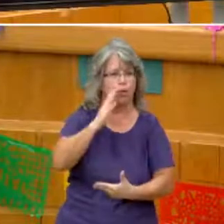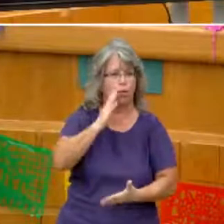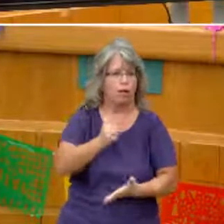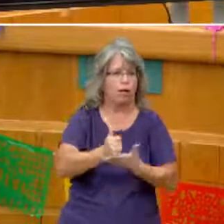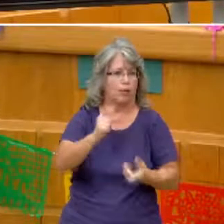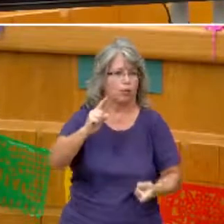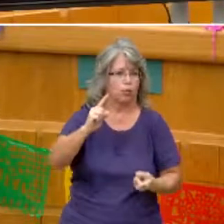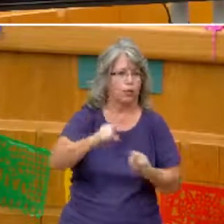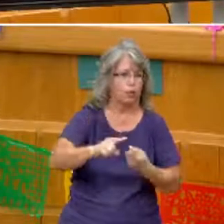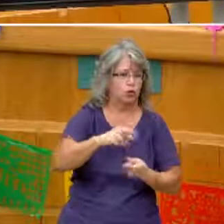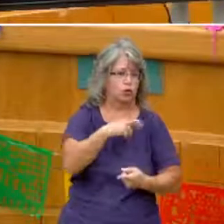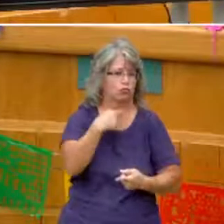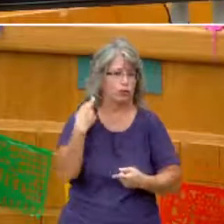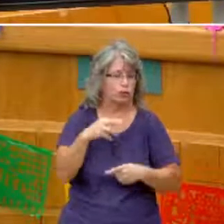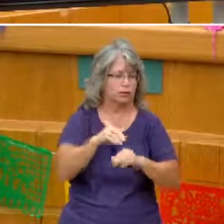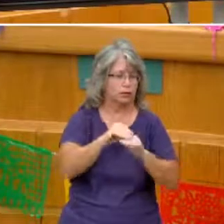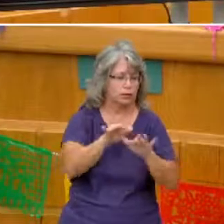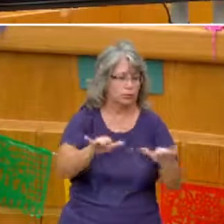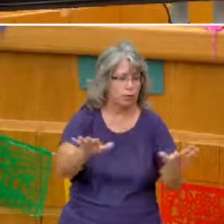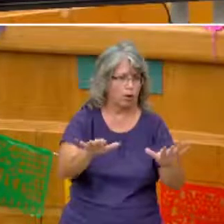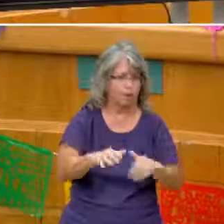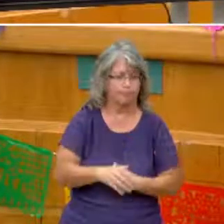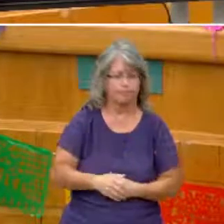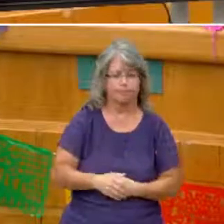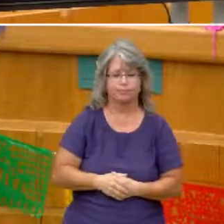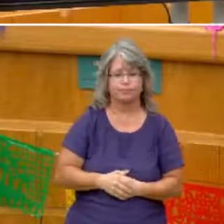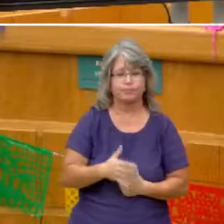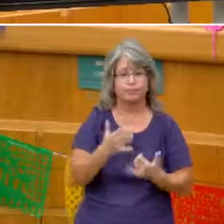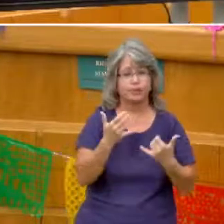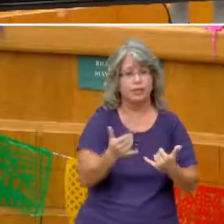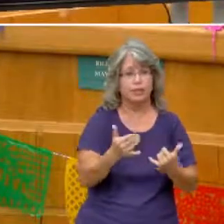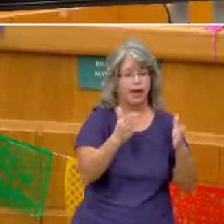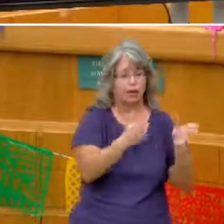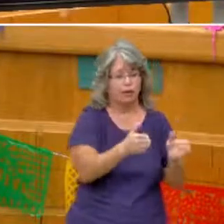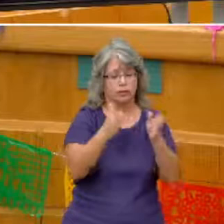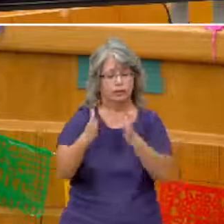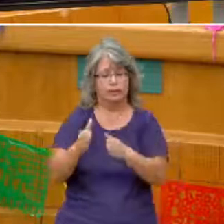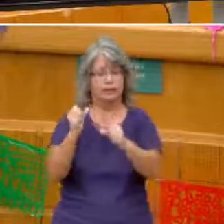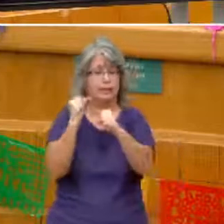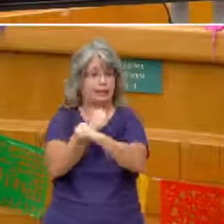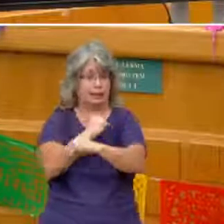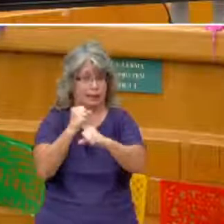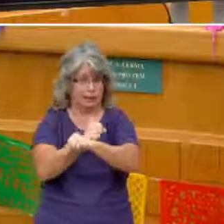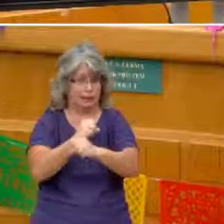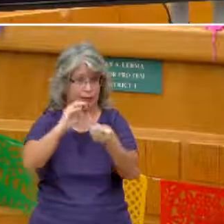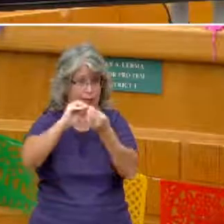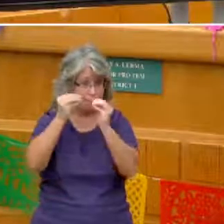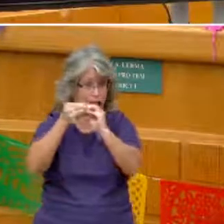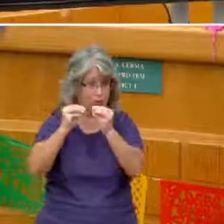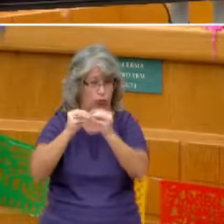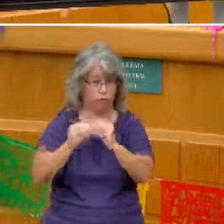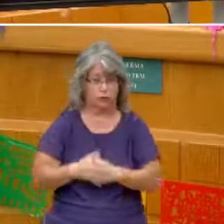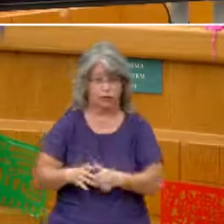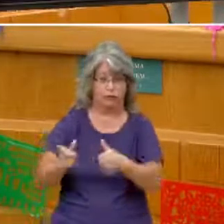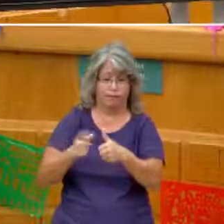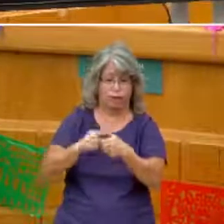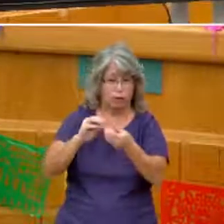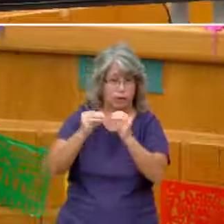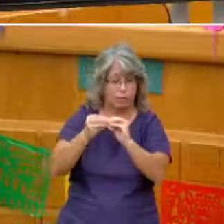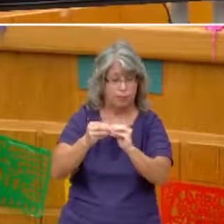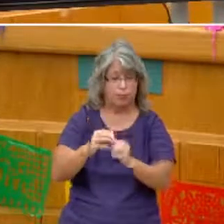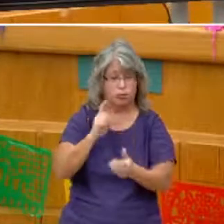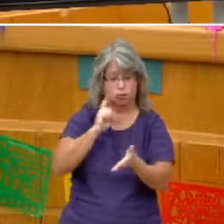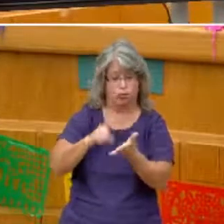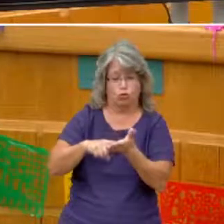Now I'm going to jump into the statistics. And so for the first statistics, you see the last